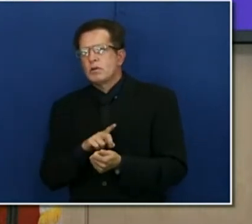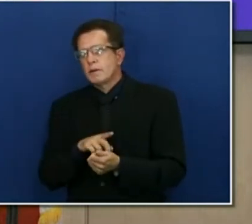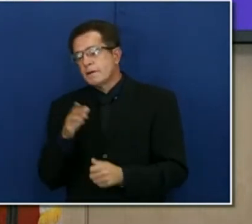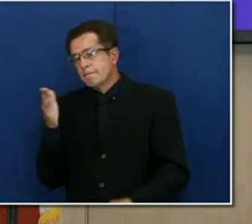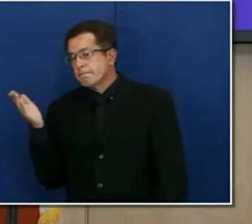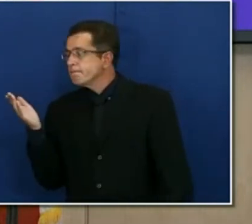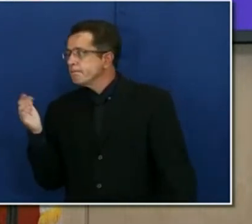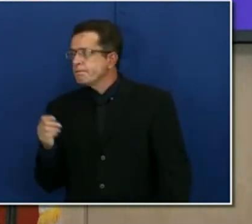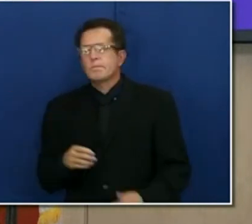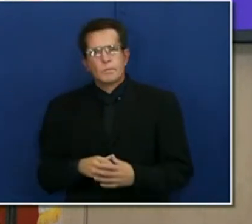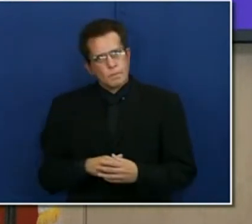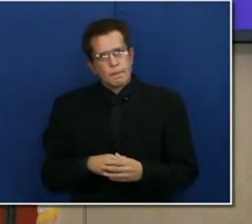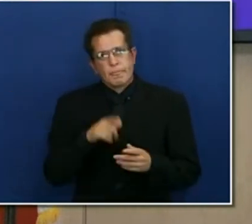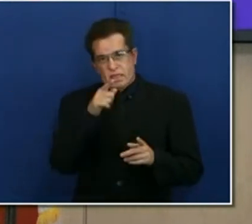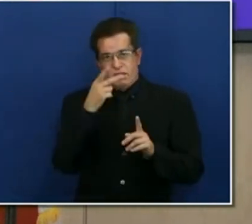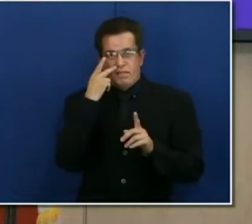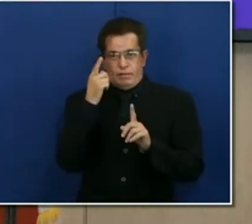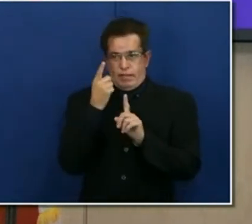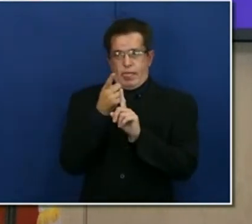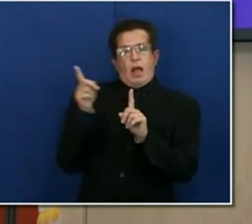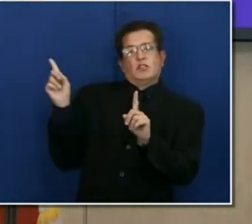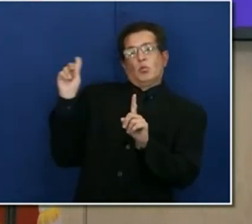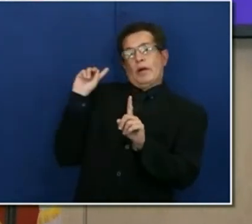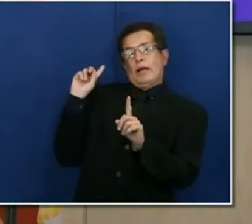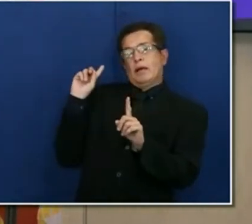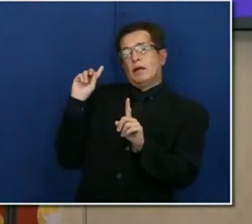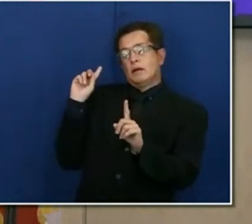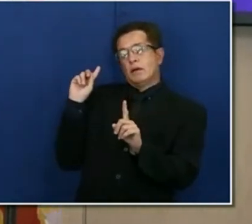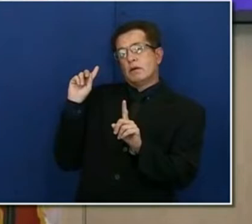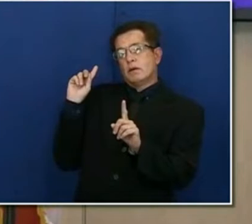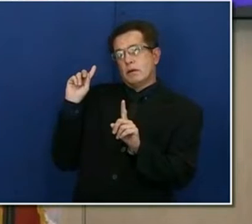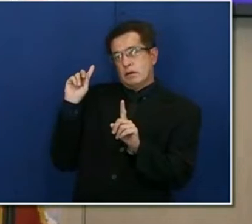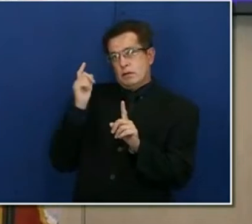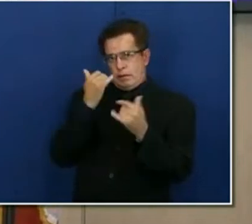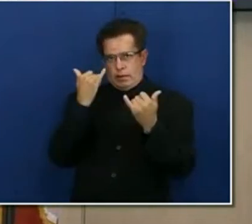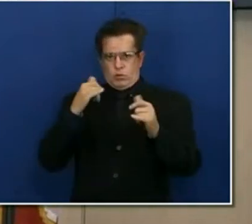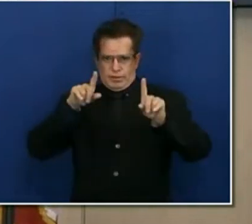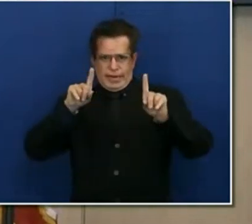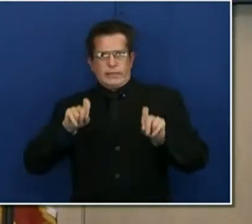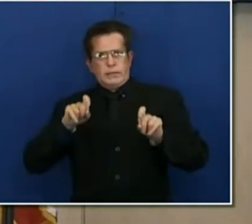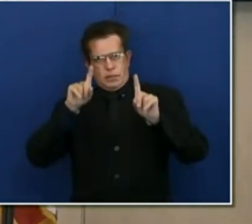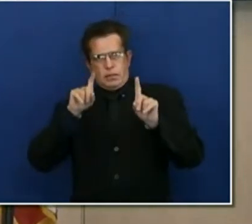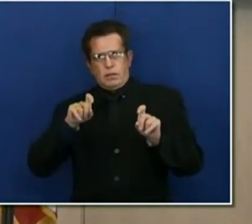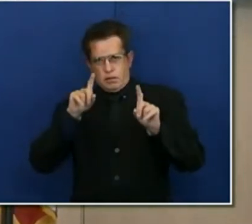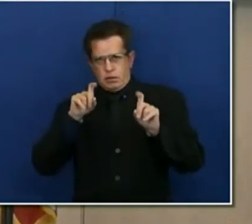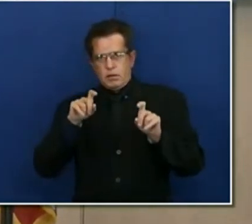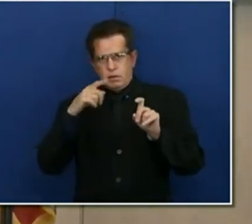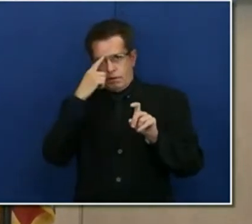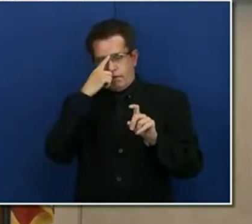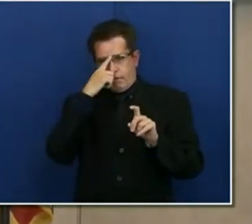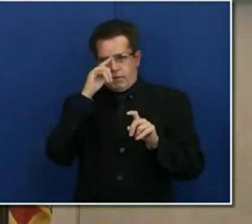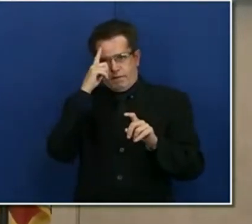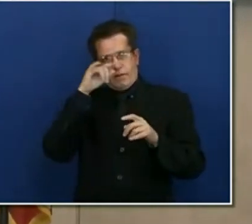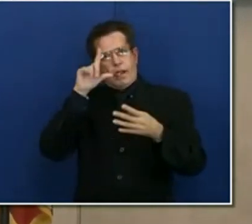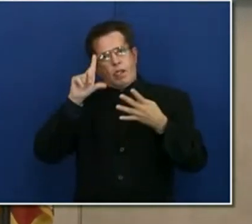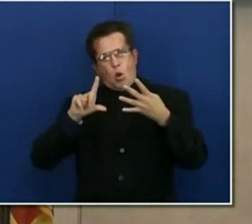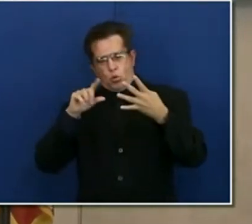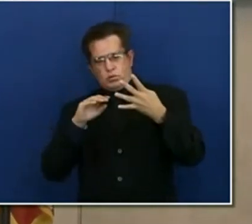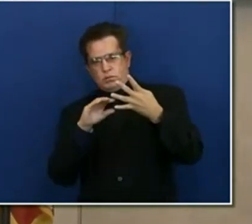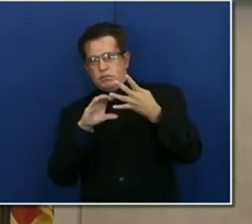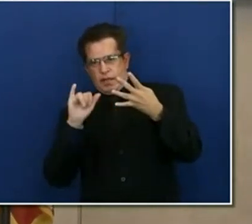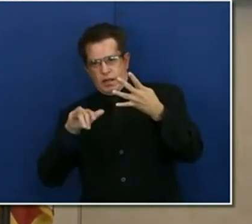Well, as you can see, since last week, our the testing positivity for the lowest quartile